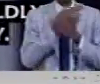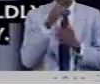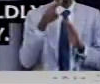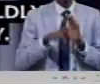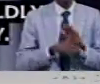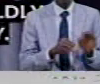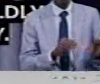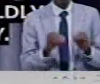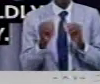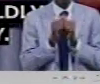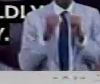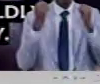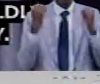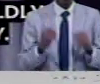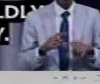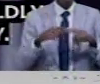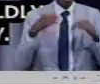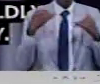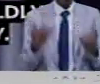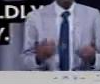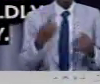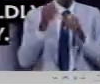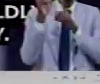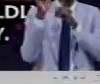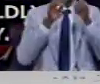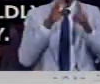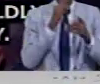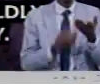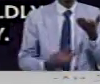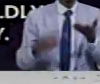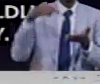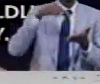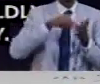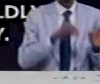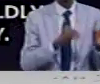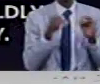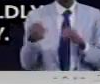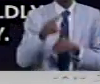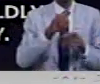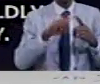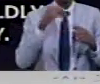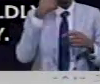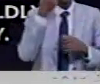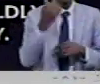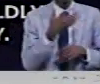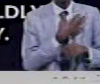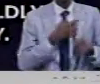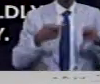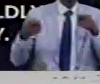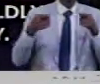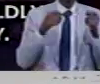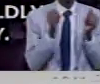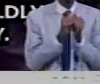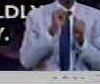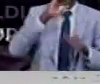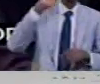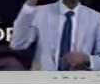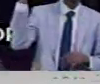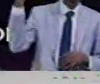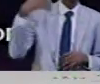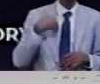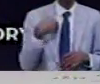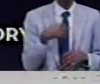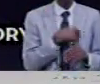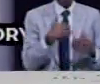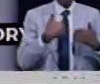and ruling with grace. We have the ability to stand up boldly, kinging with grace and glory.